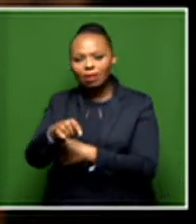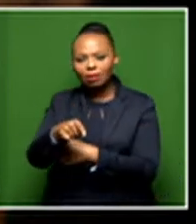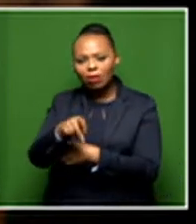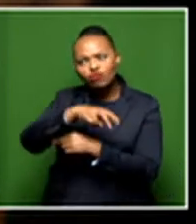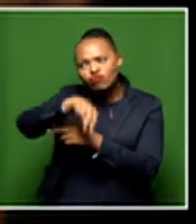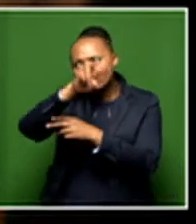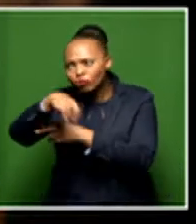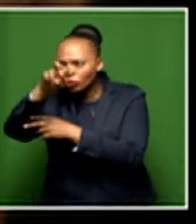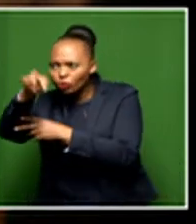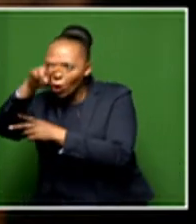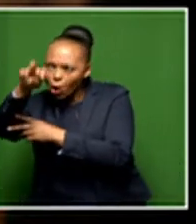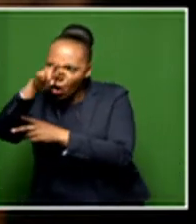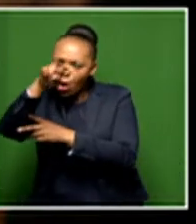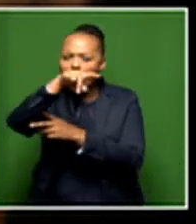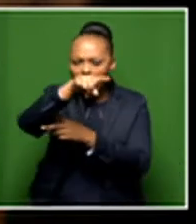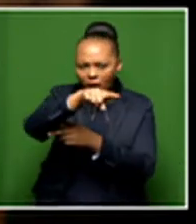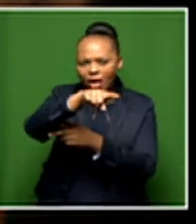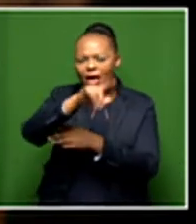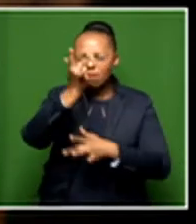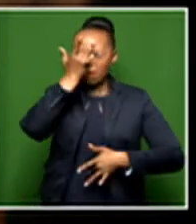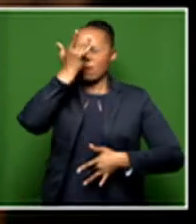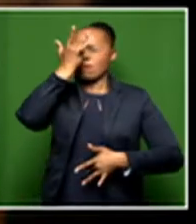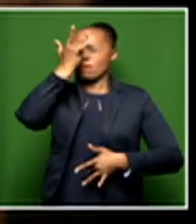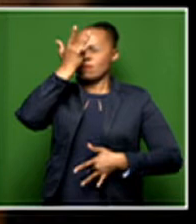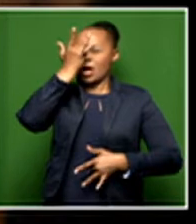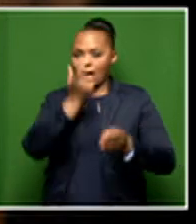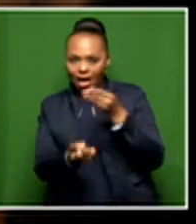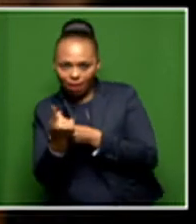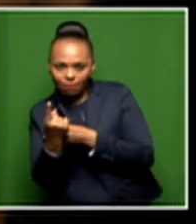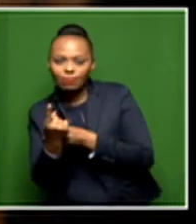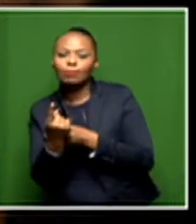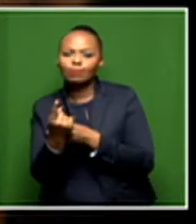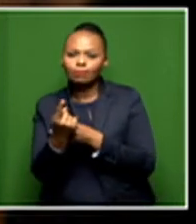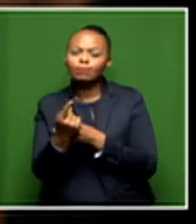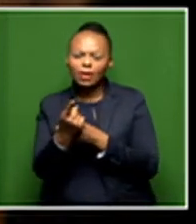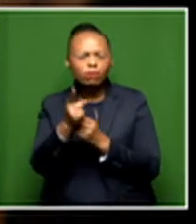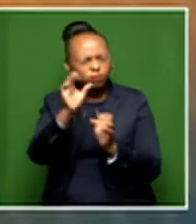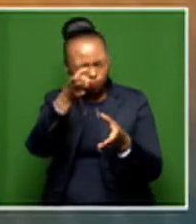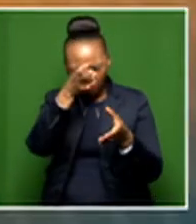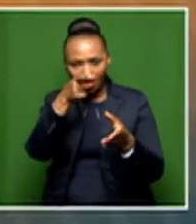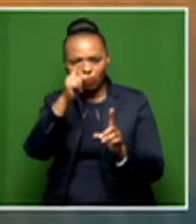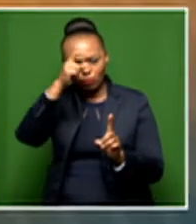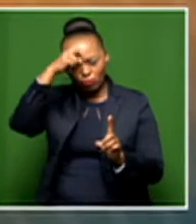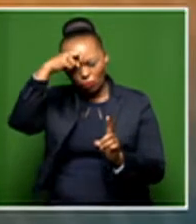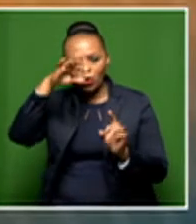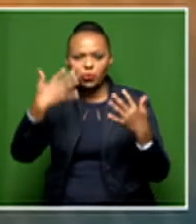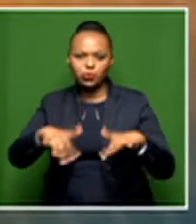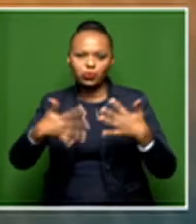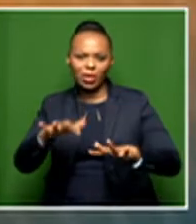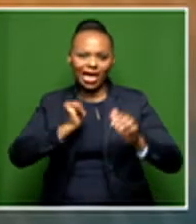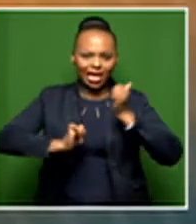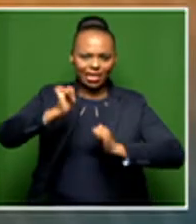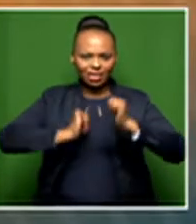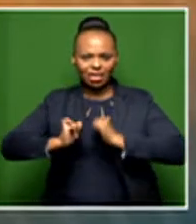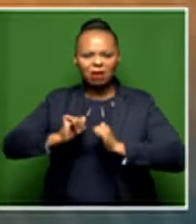tour, and he's cut down with a severe illness. It's a brilliant acting by Riz Ahmed. I'm sure people are familiar with